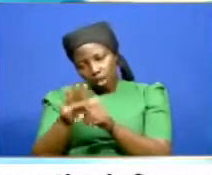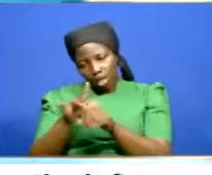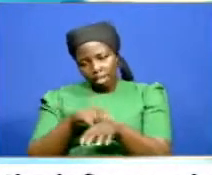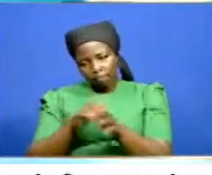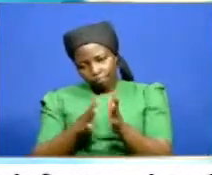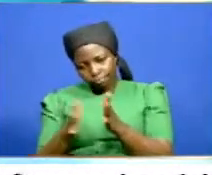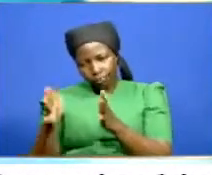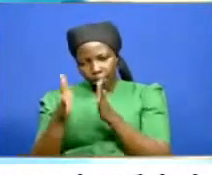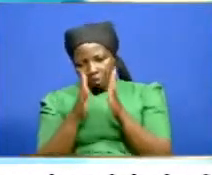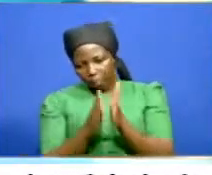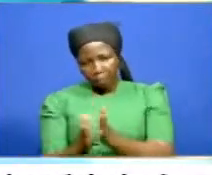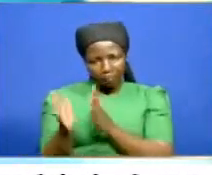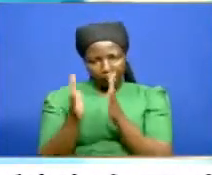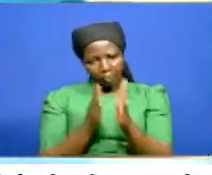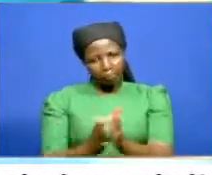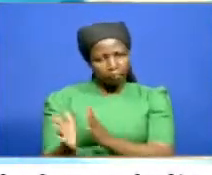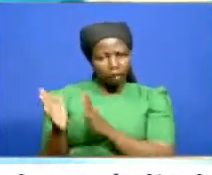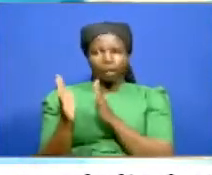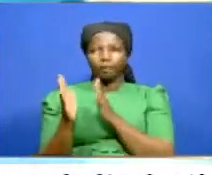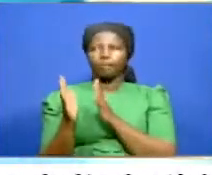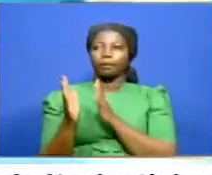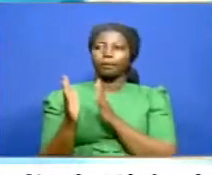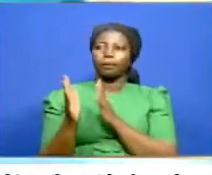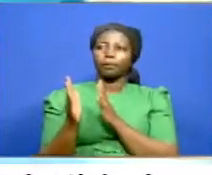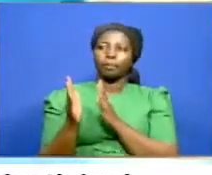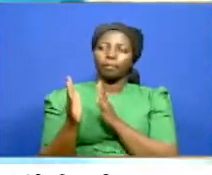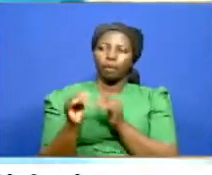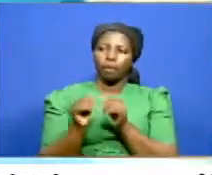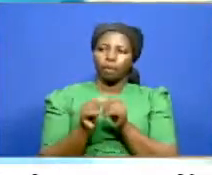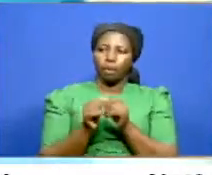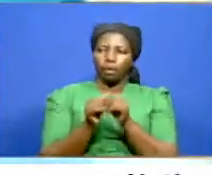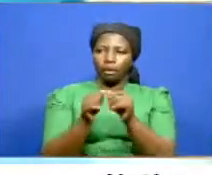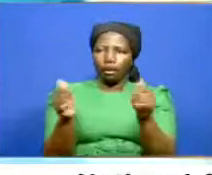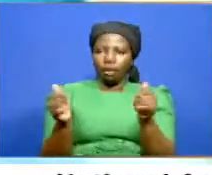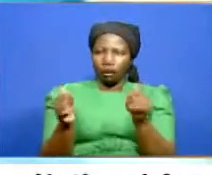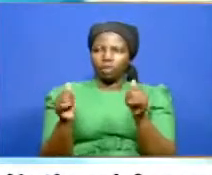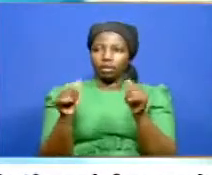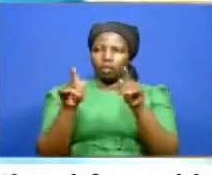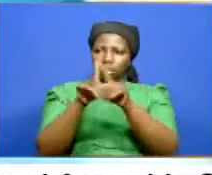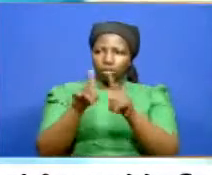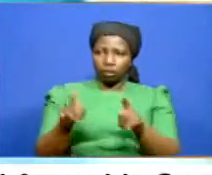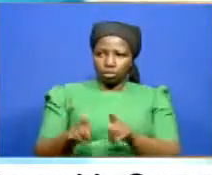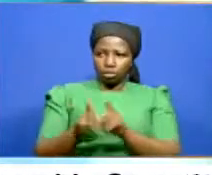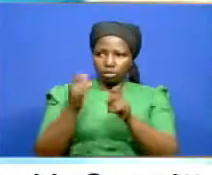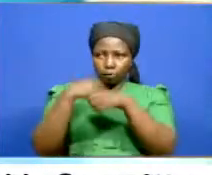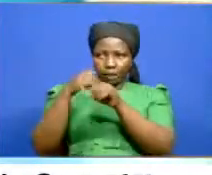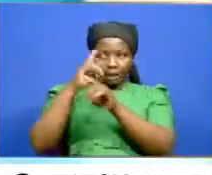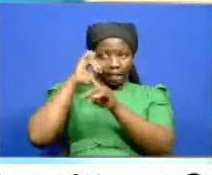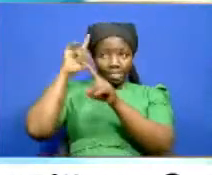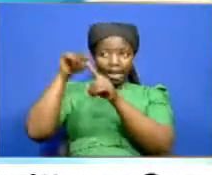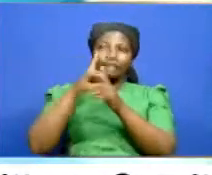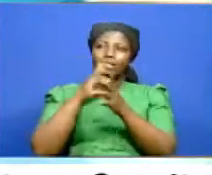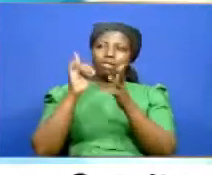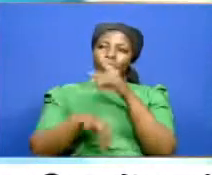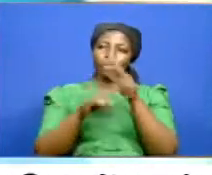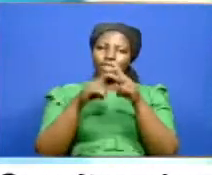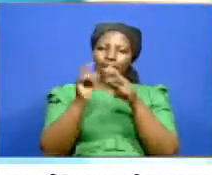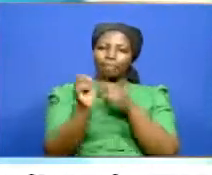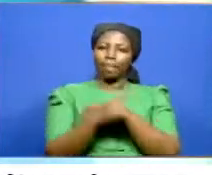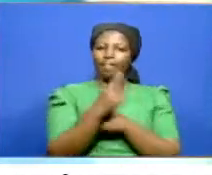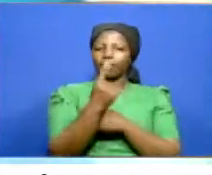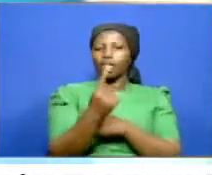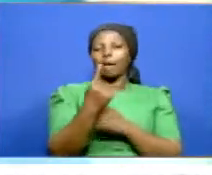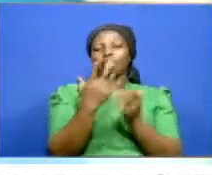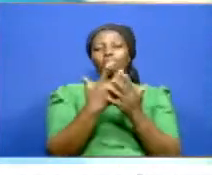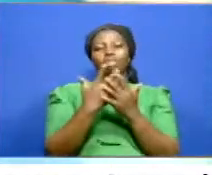know, plan, put our strategic plans in place and just, you know, put our targets that, you know what, from January, we're beginning. And things